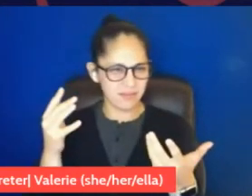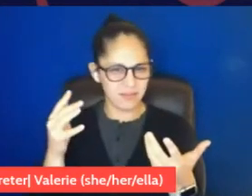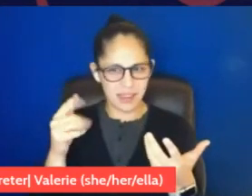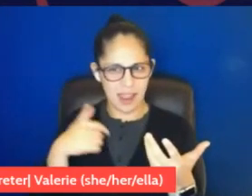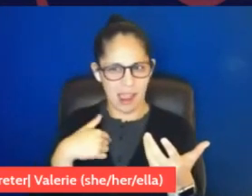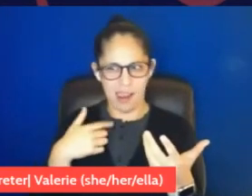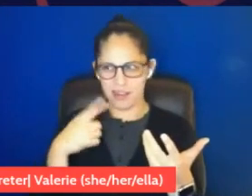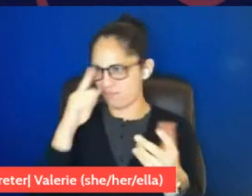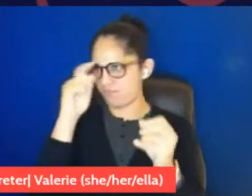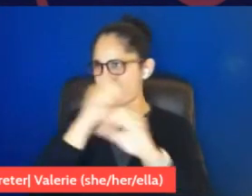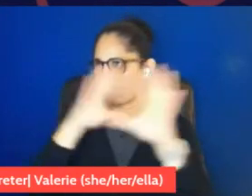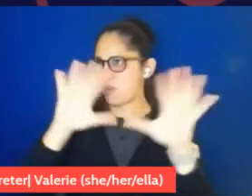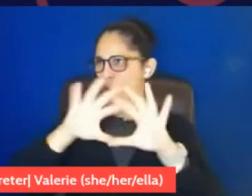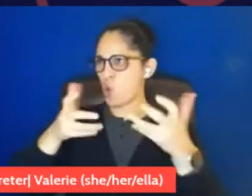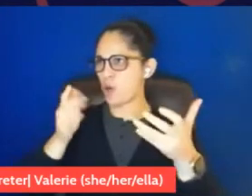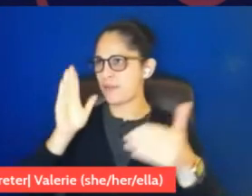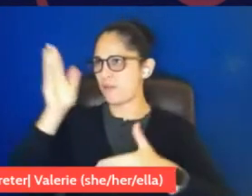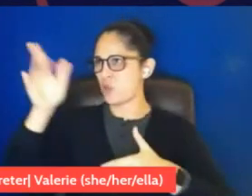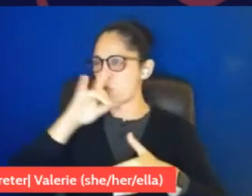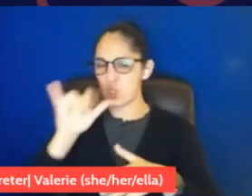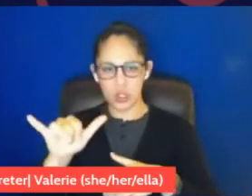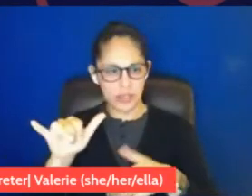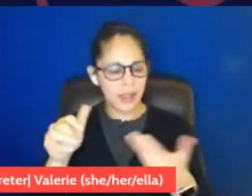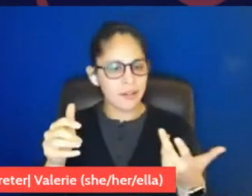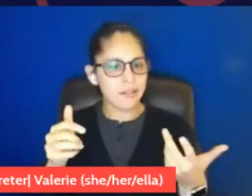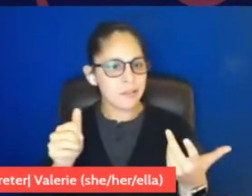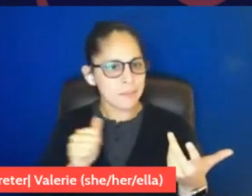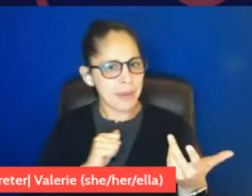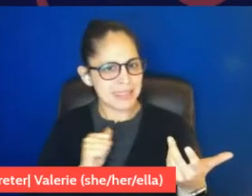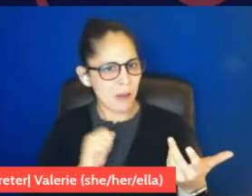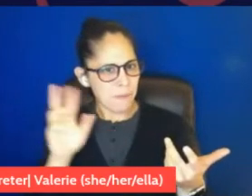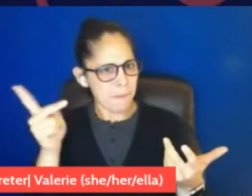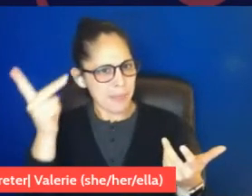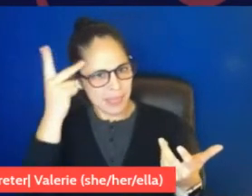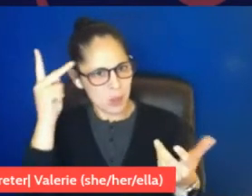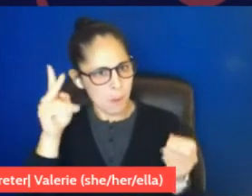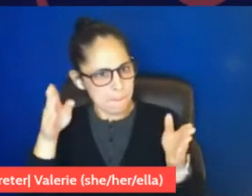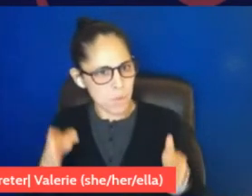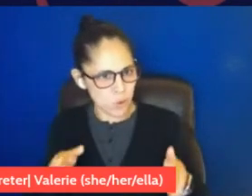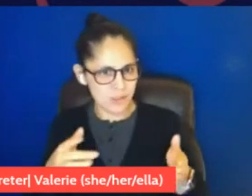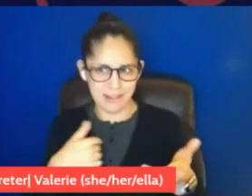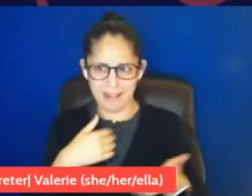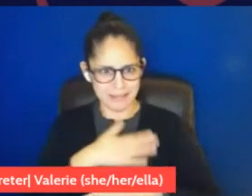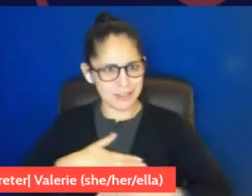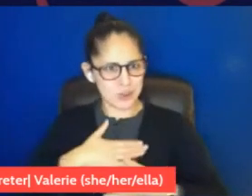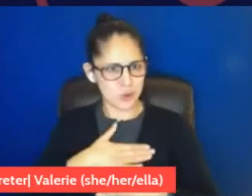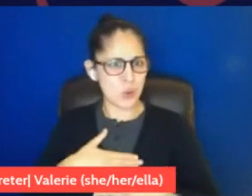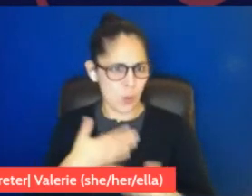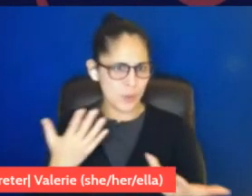something that I cannot separate from. I'm a political person, and so it's like it's something that I enjoy doing too. But